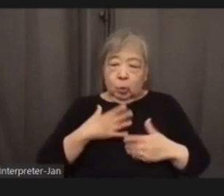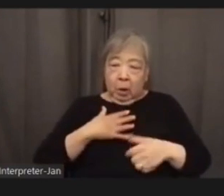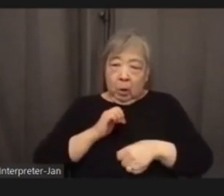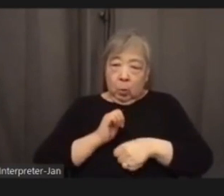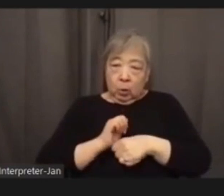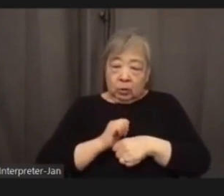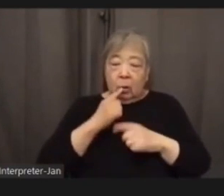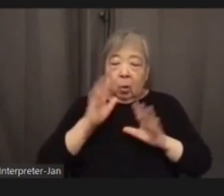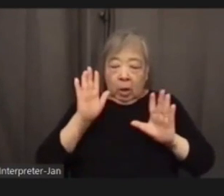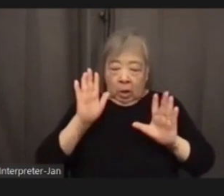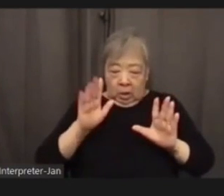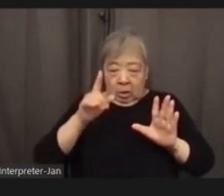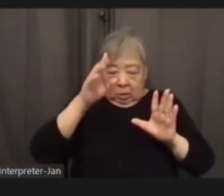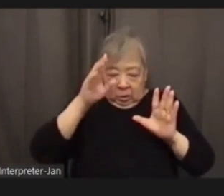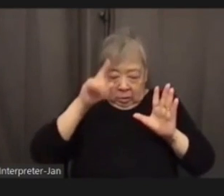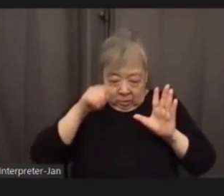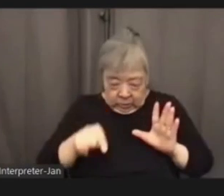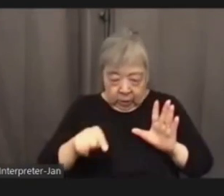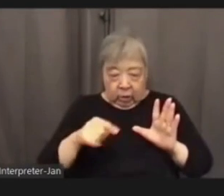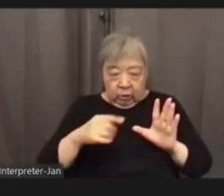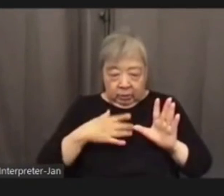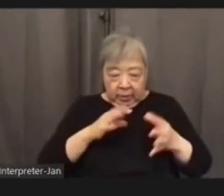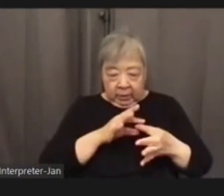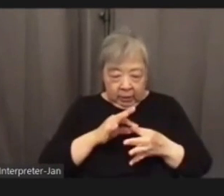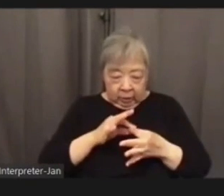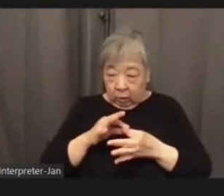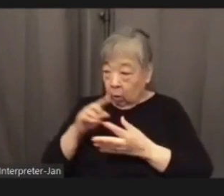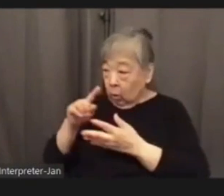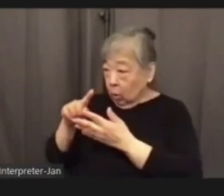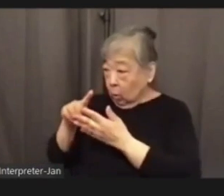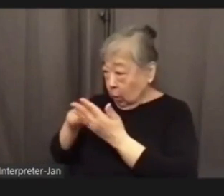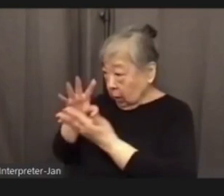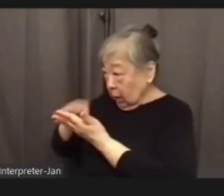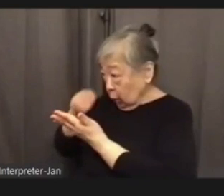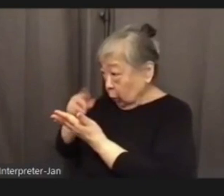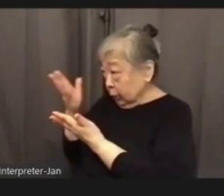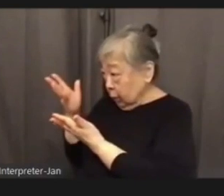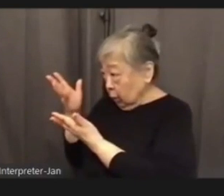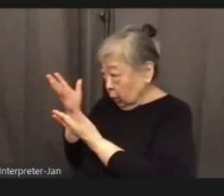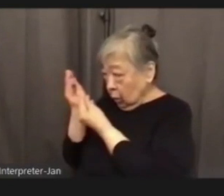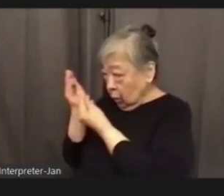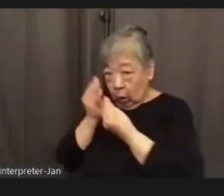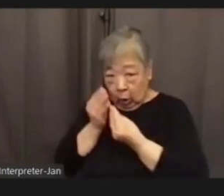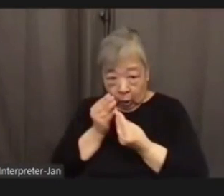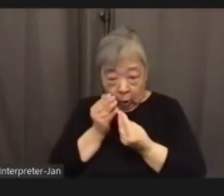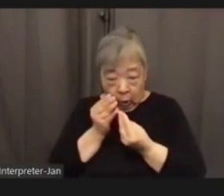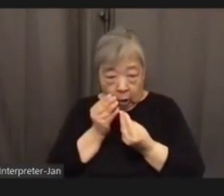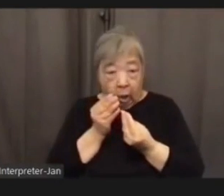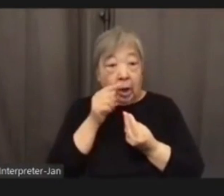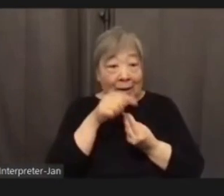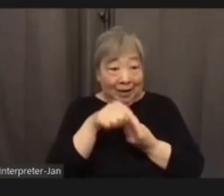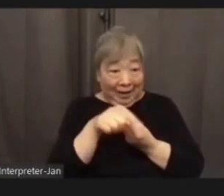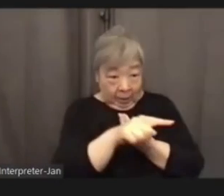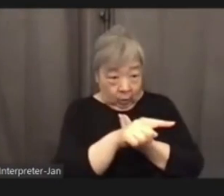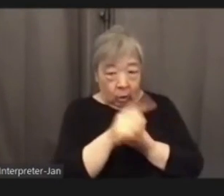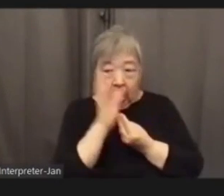here's the connection. I'm going to take what I learned here, and I'm going to go over here and provide